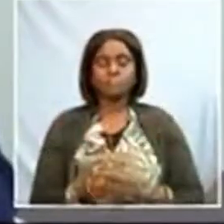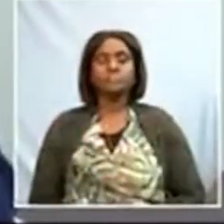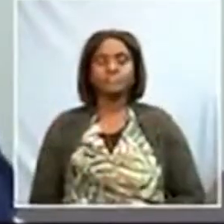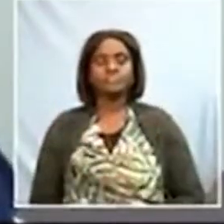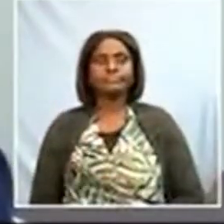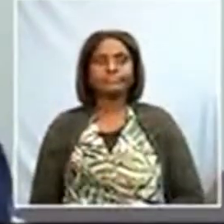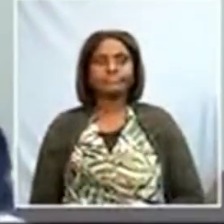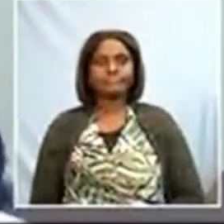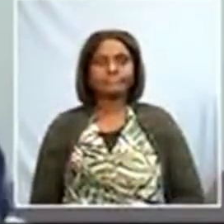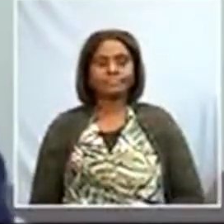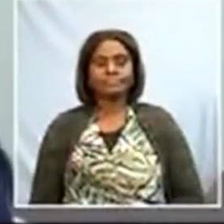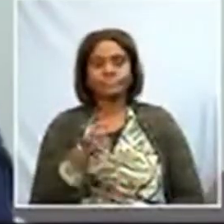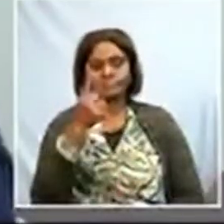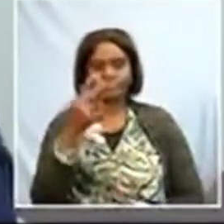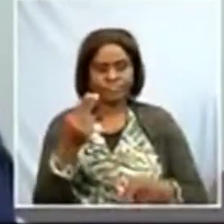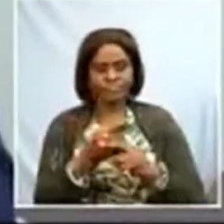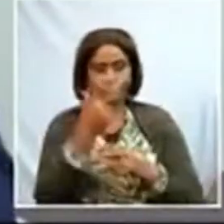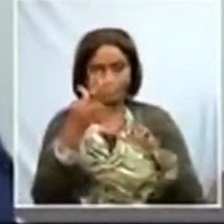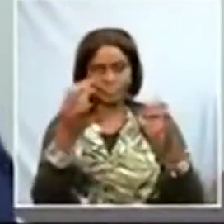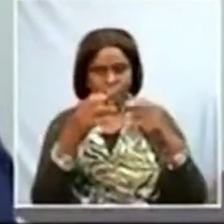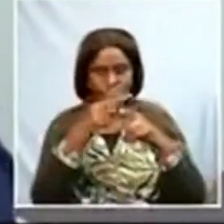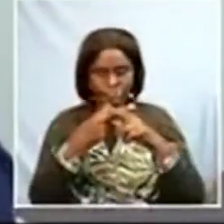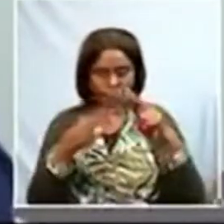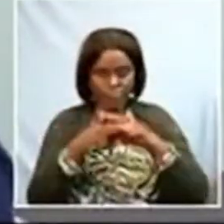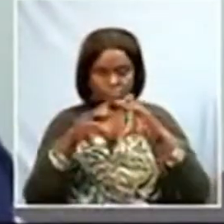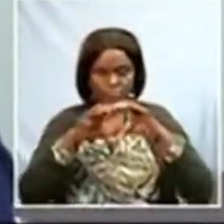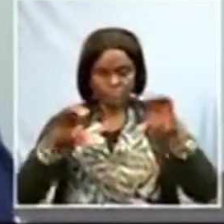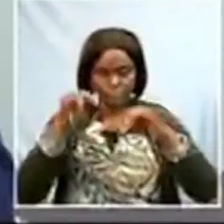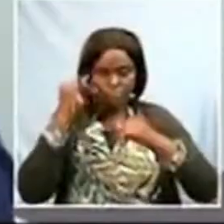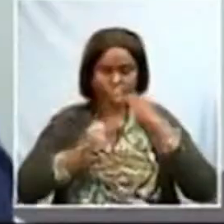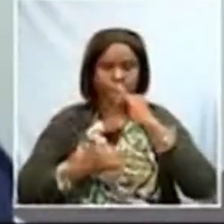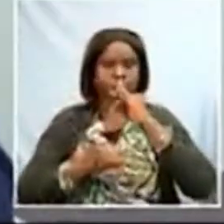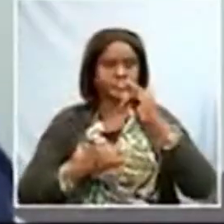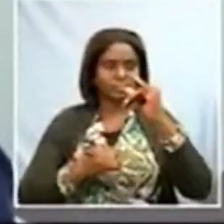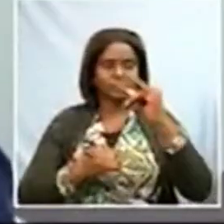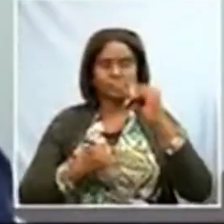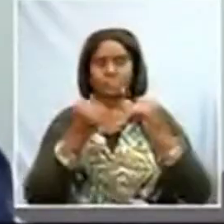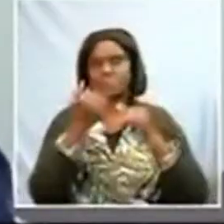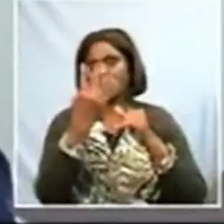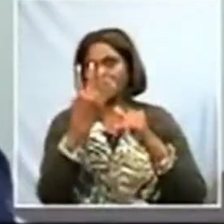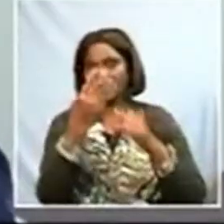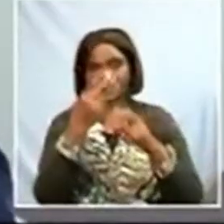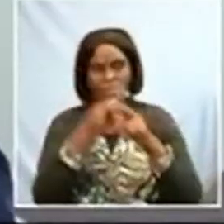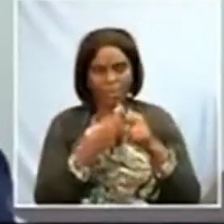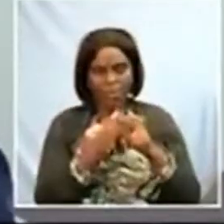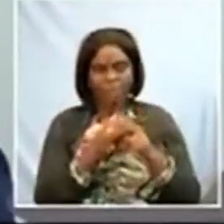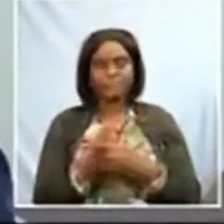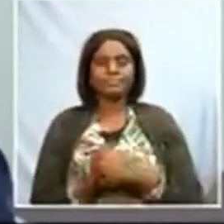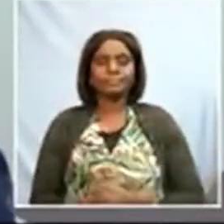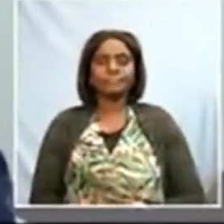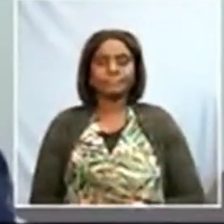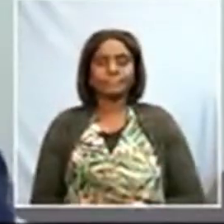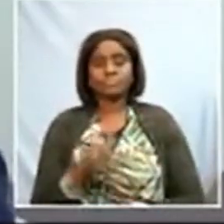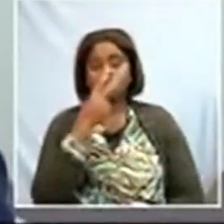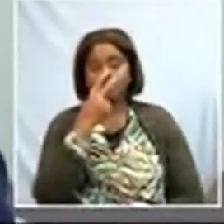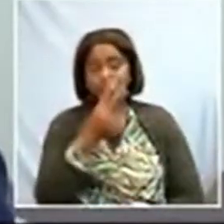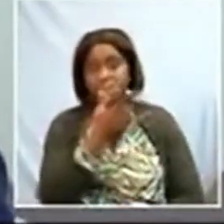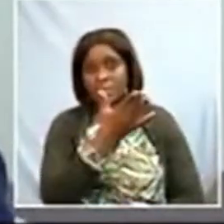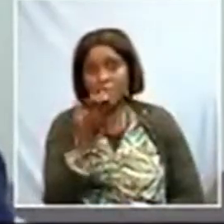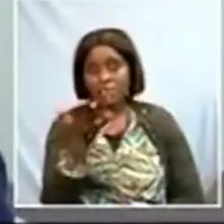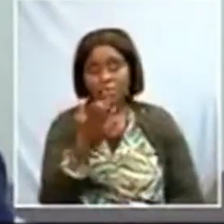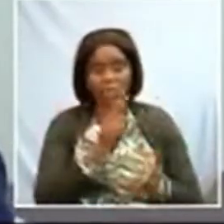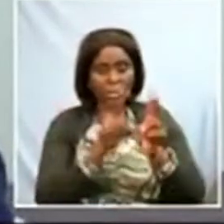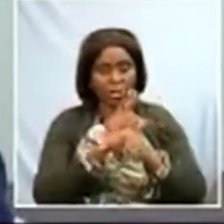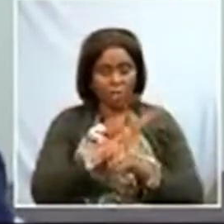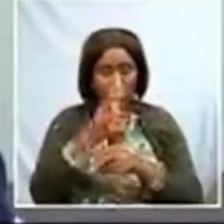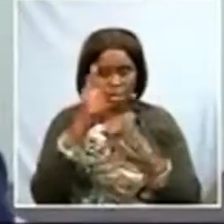The 1x3 classroom block is not completed, 14 months. You look at the